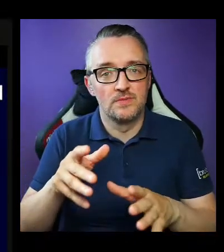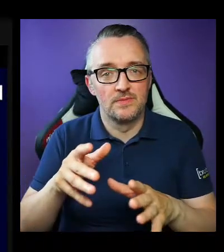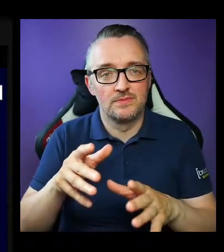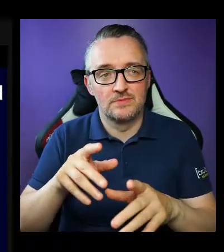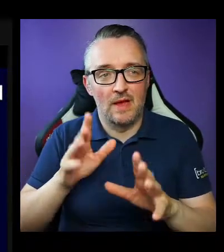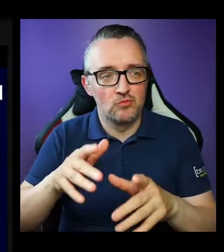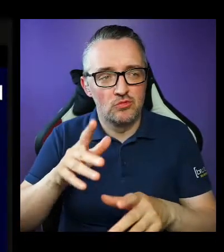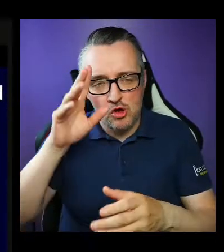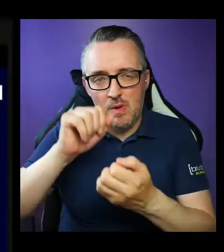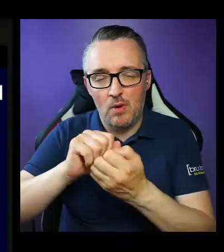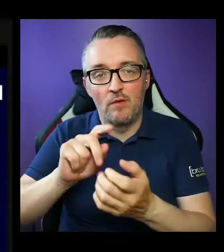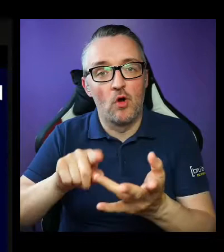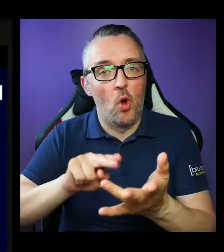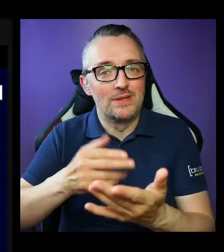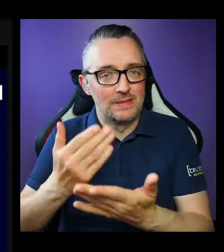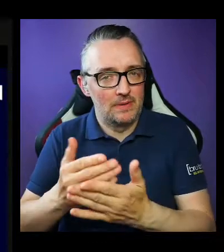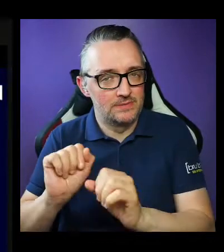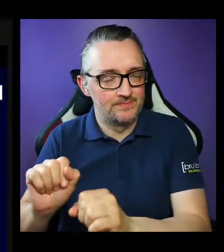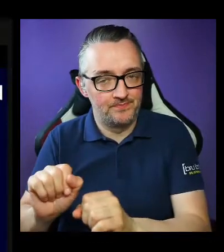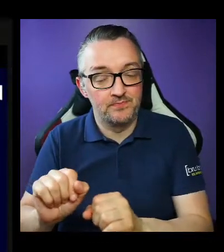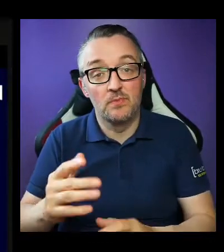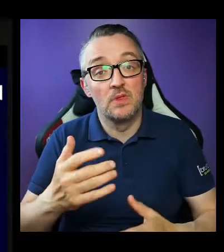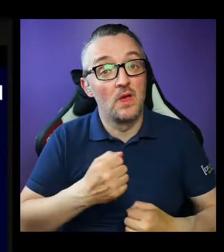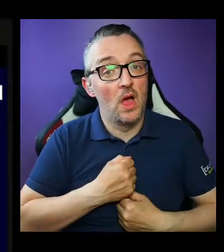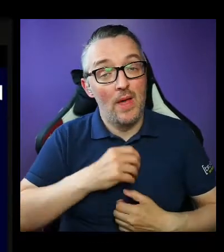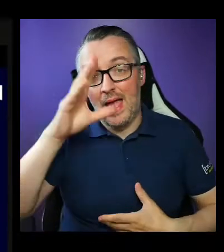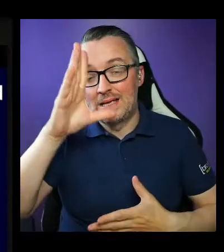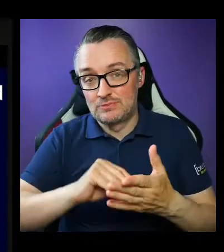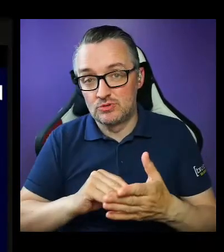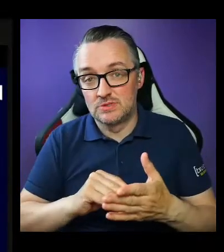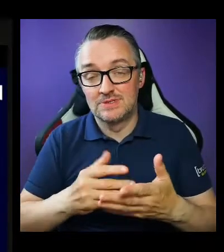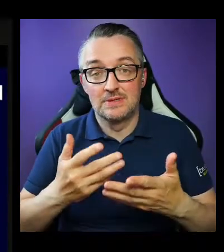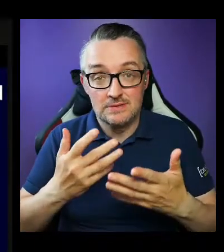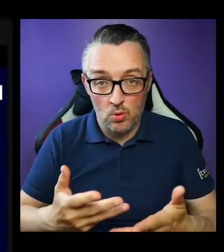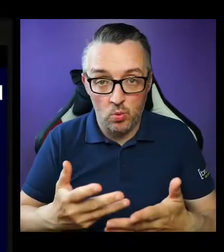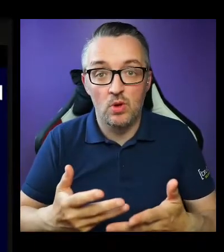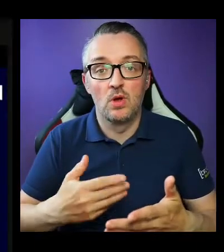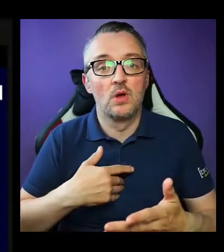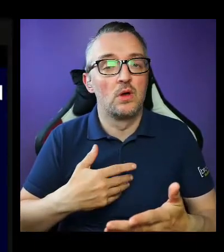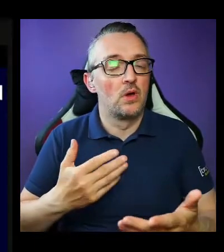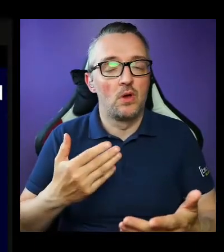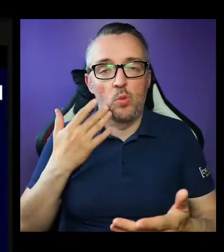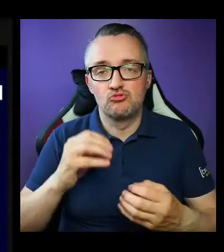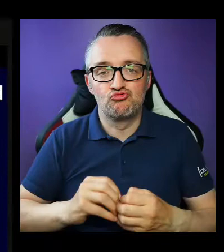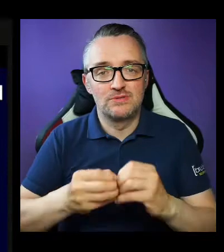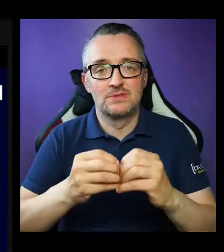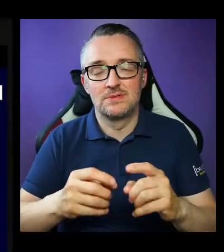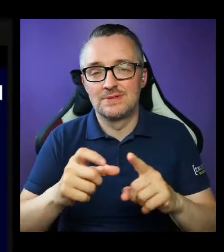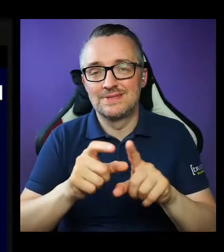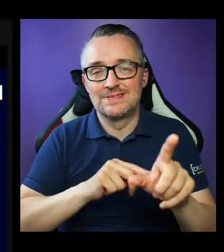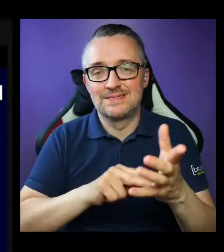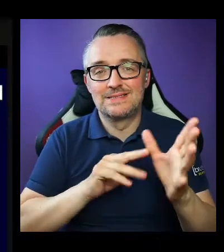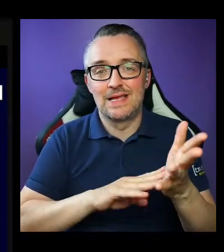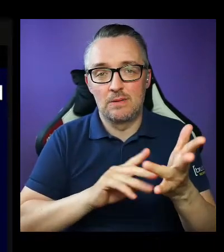in mind with the on-demand. But from our experience now, by default, we always create DynamoDB tables